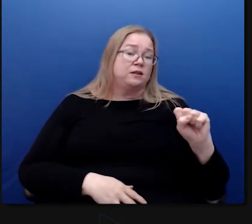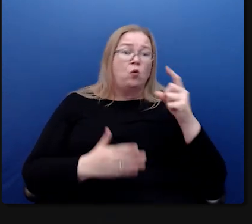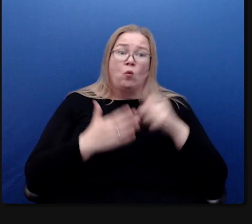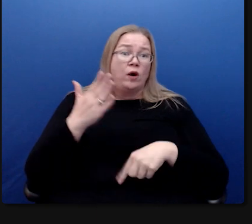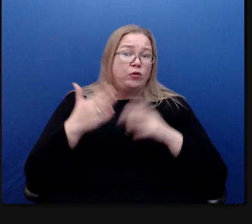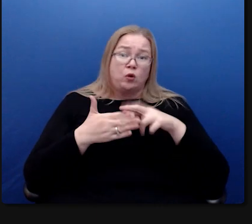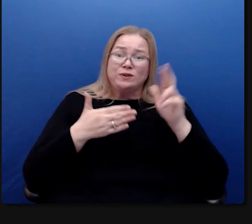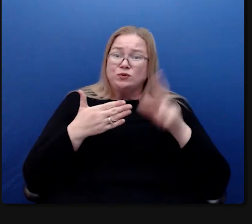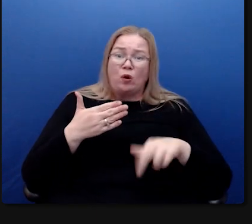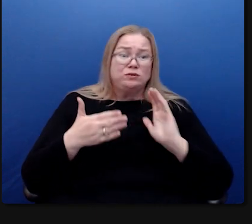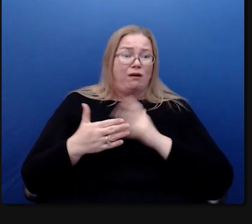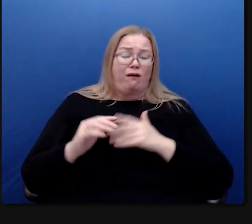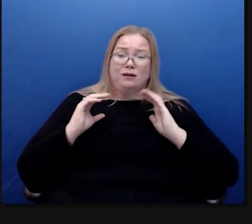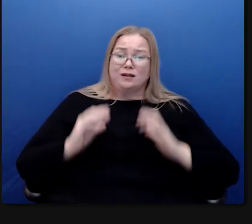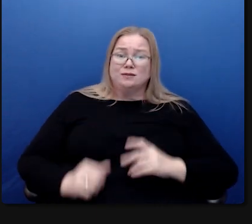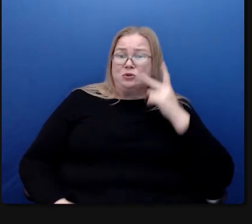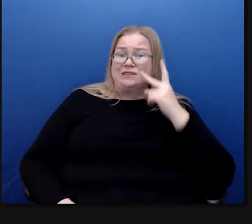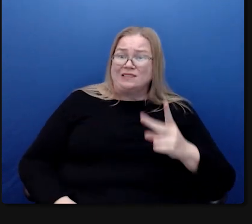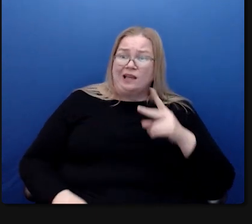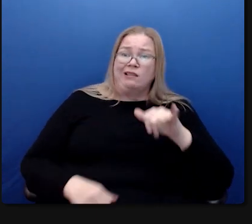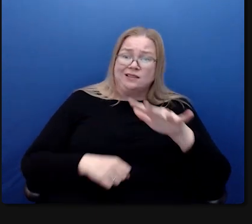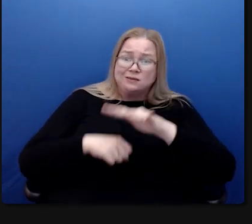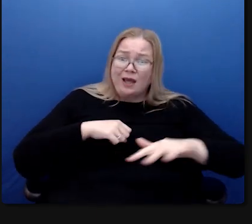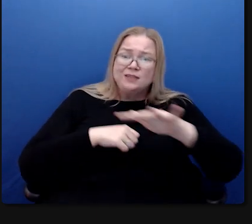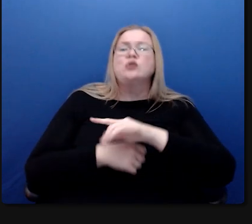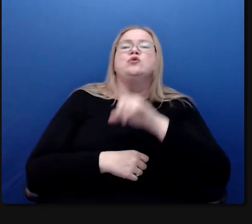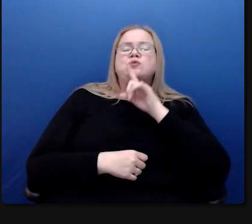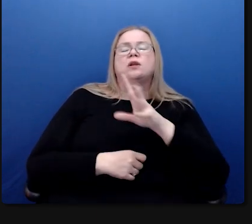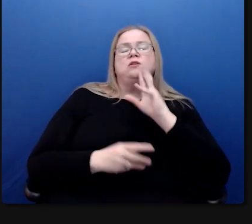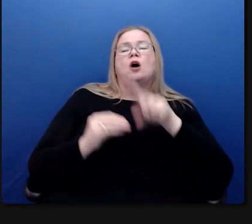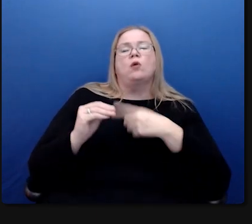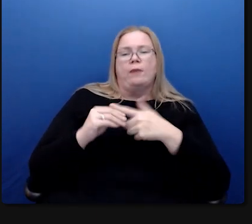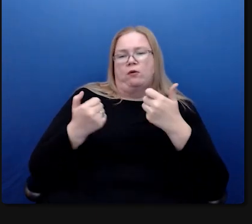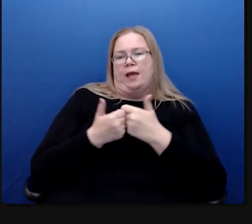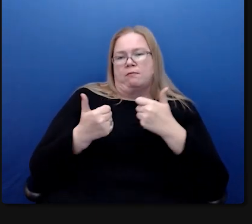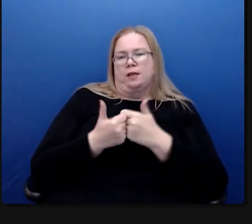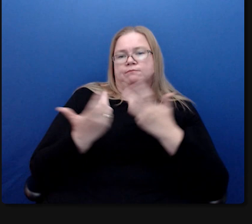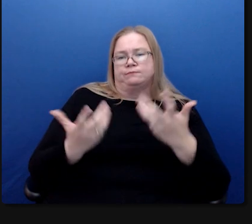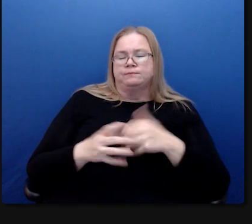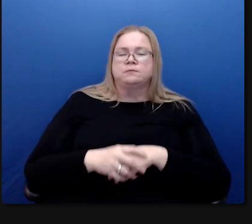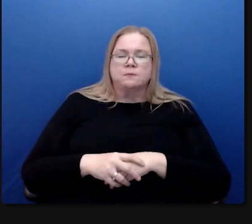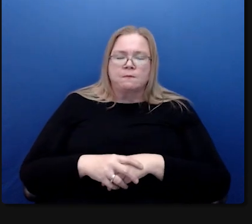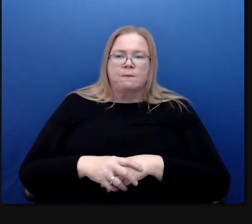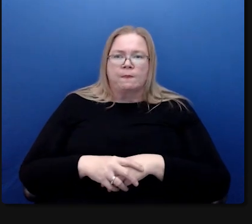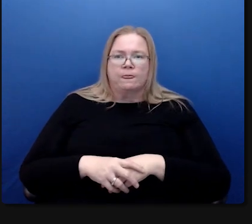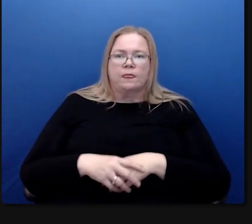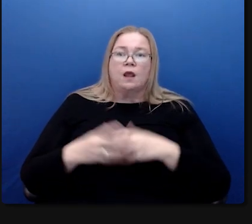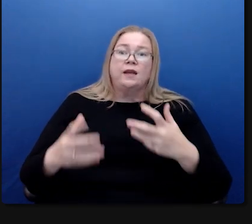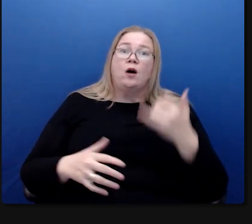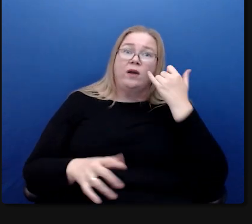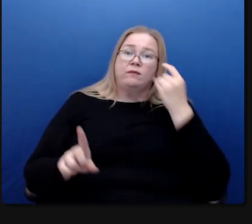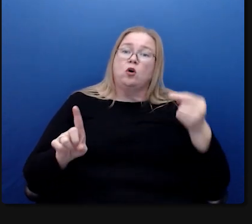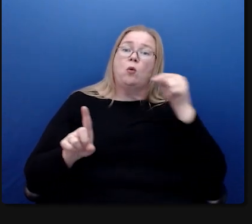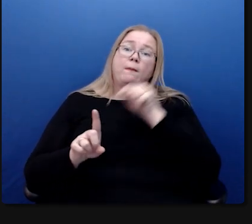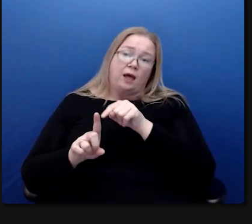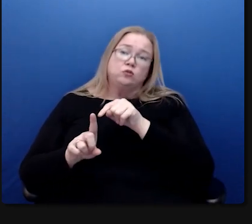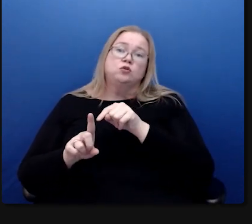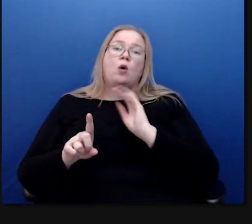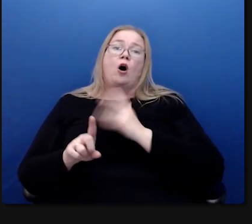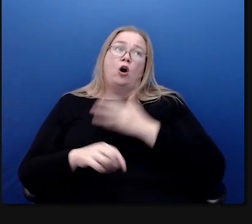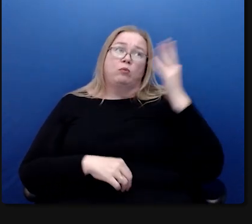7, the worst of the worst, right? They could filter things like perhaps that phrase that you saw there that wasn't very kind, the one with the